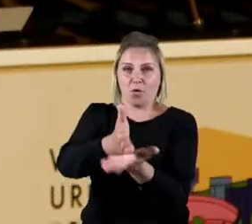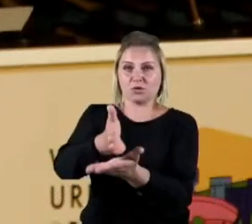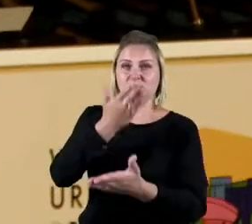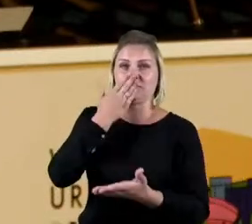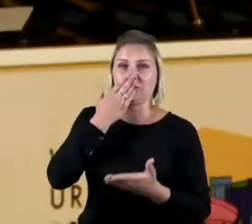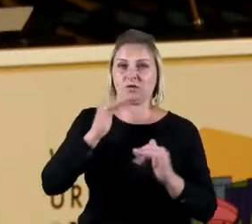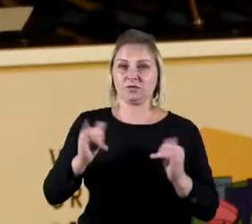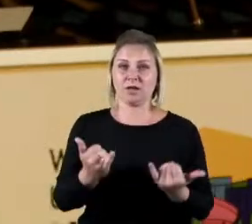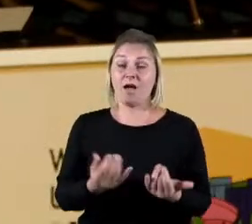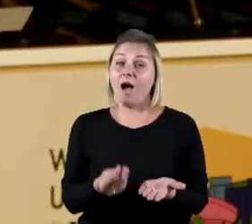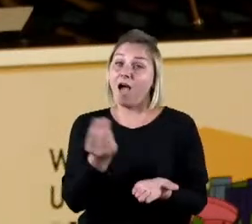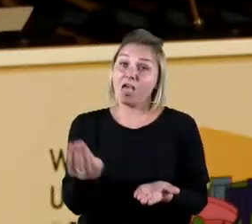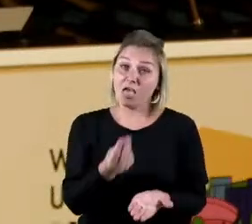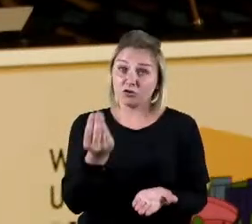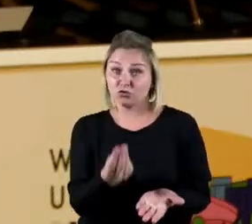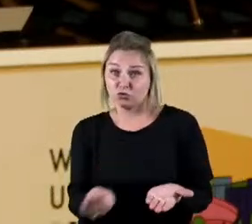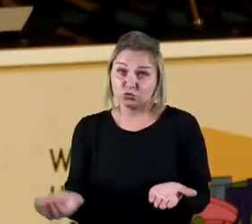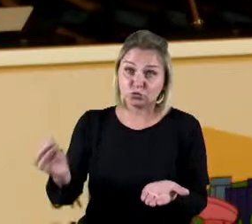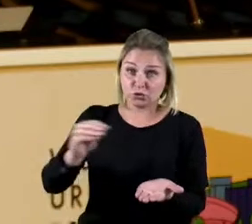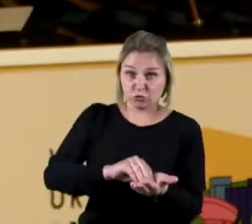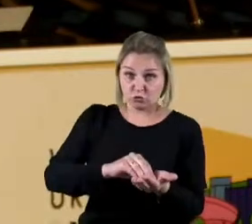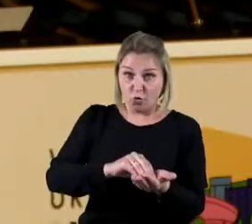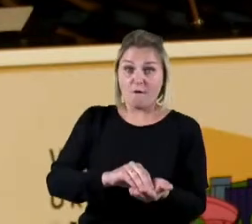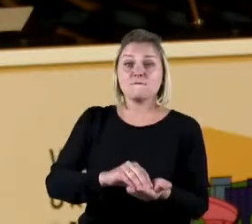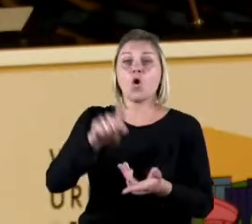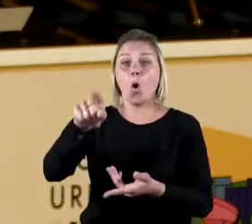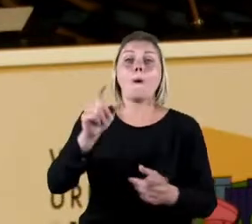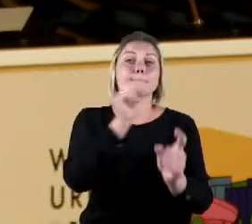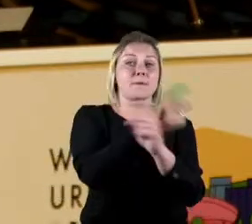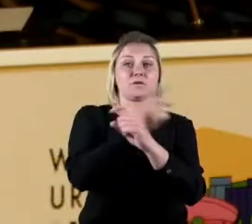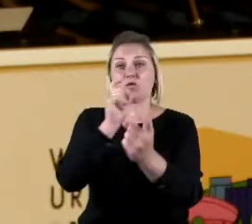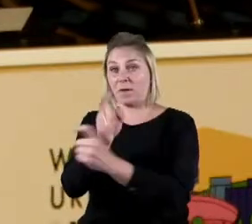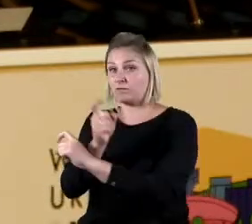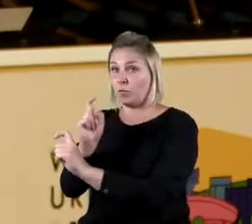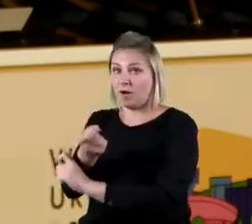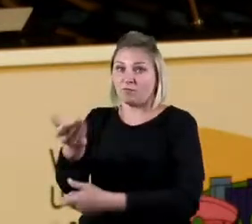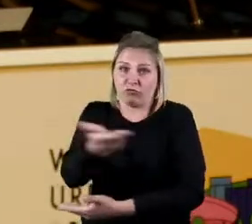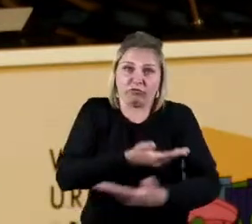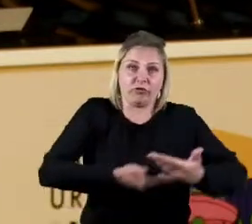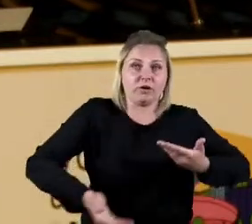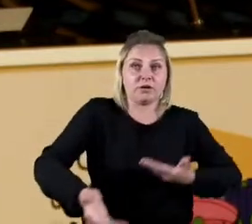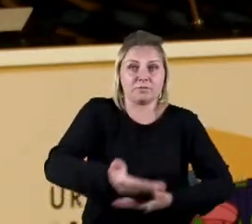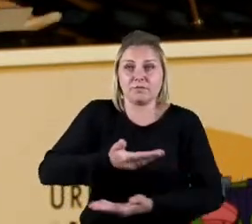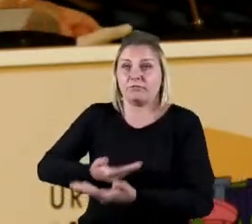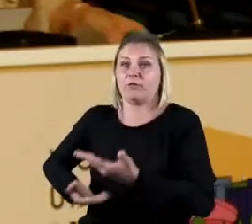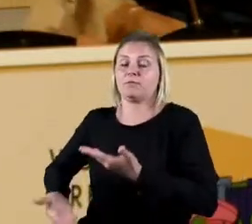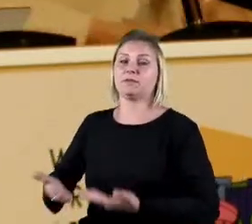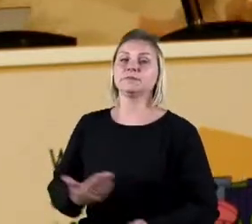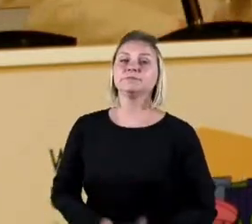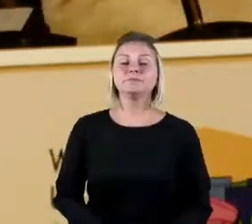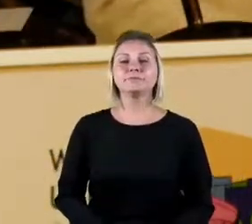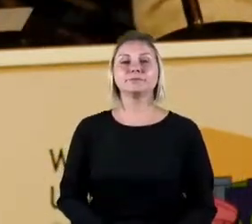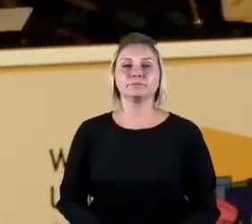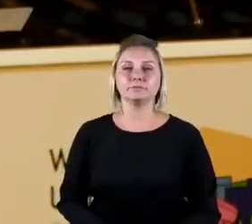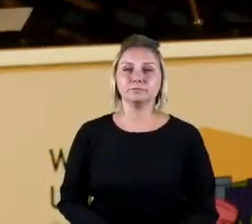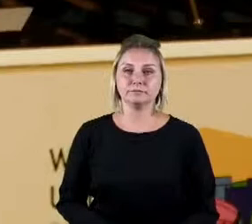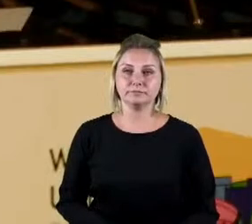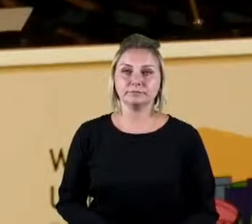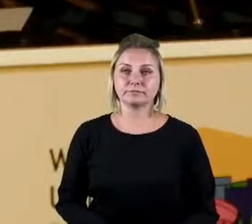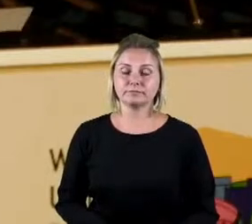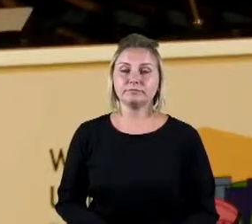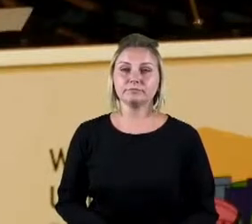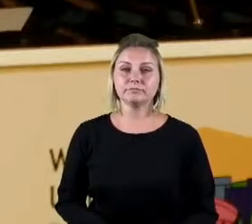exchange between countries. We saw how the pandemic made us